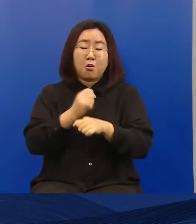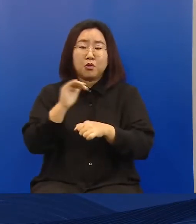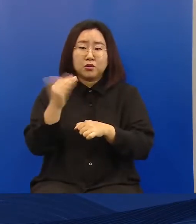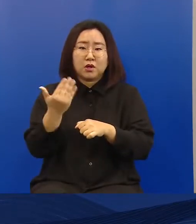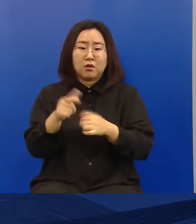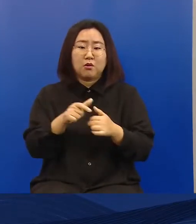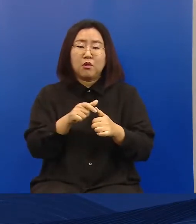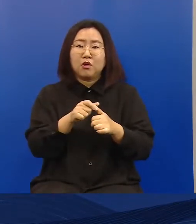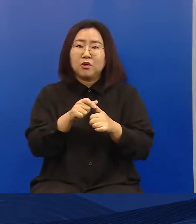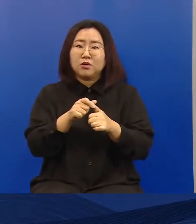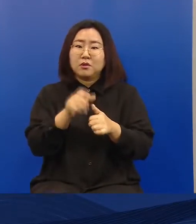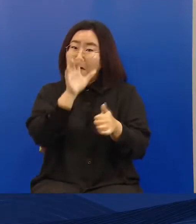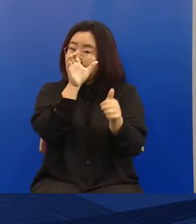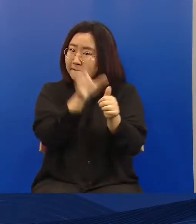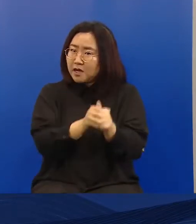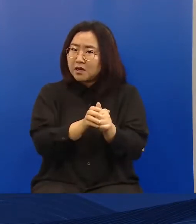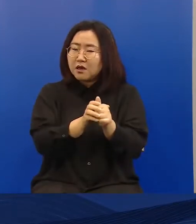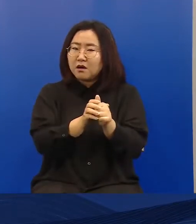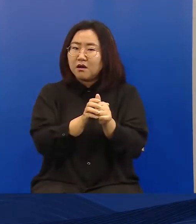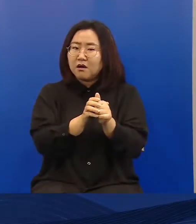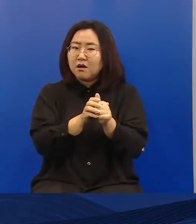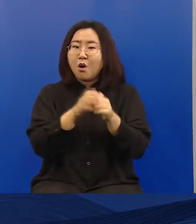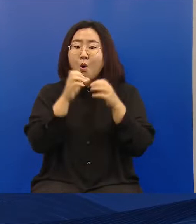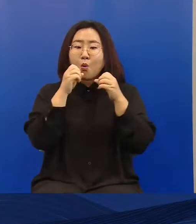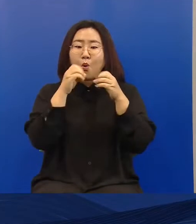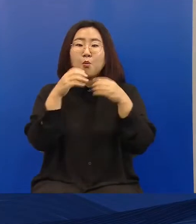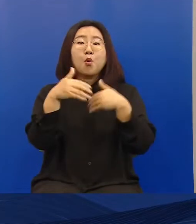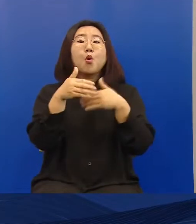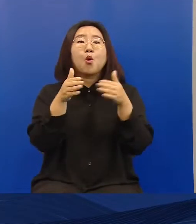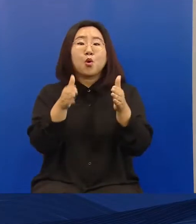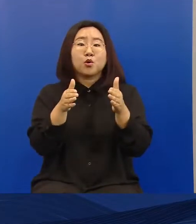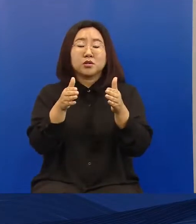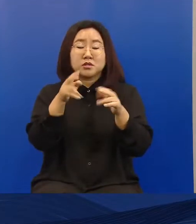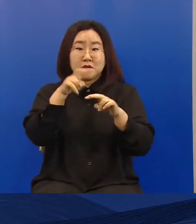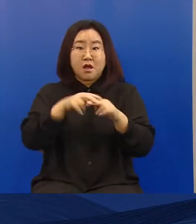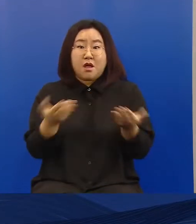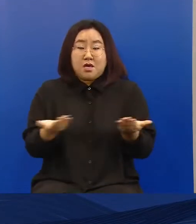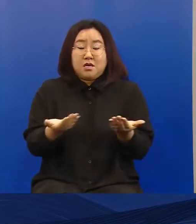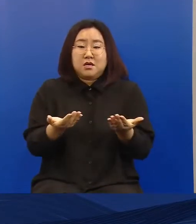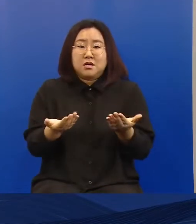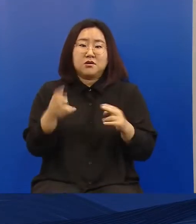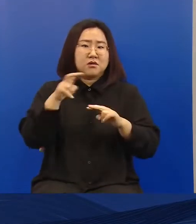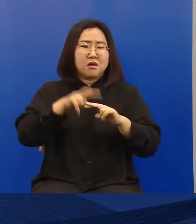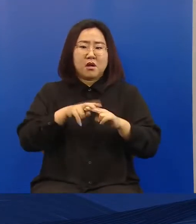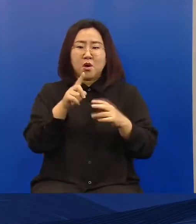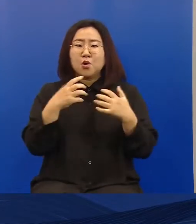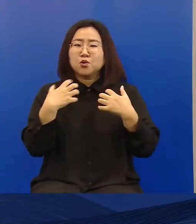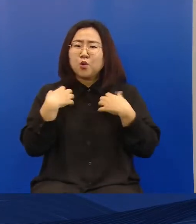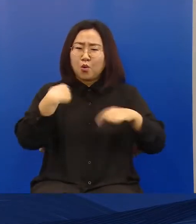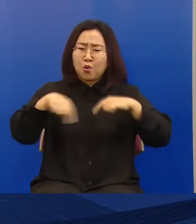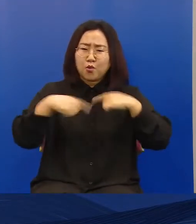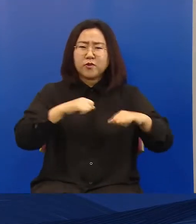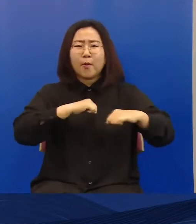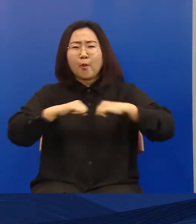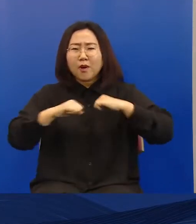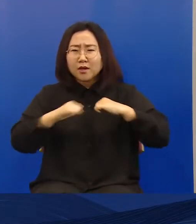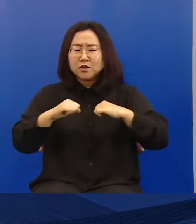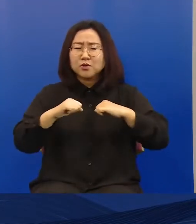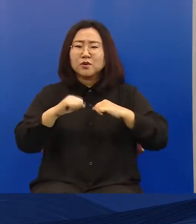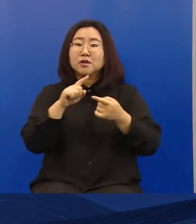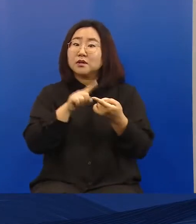hired a sign language interpreter, and actually that interpreter is now in the public relations